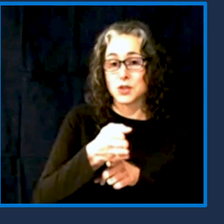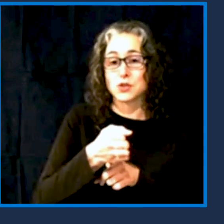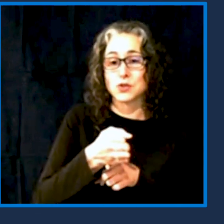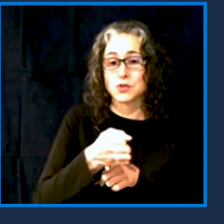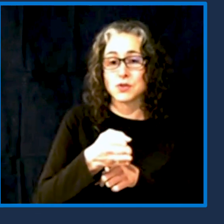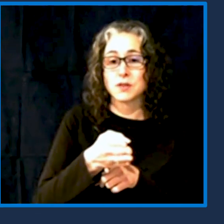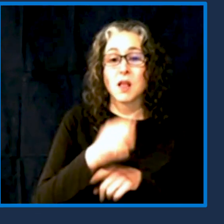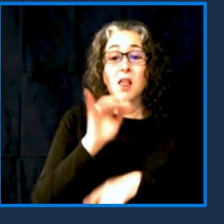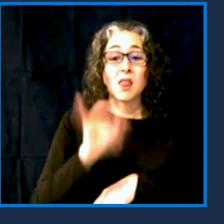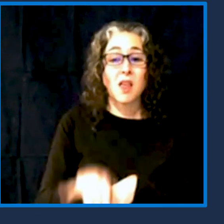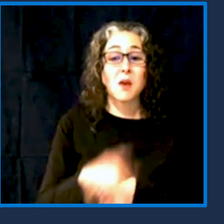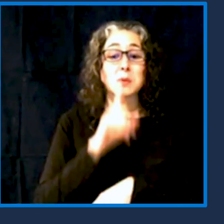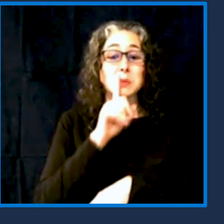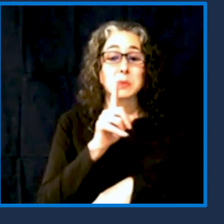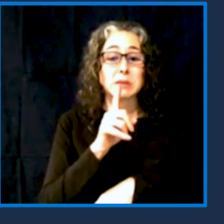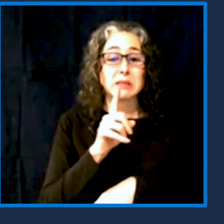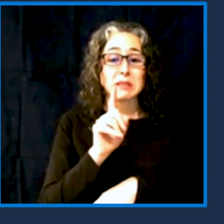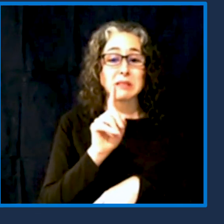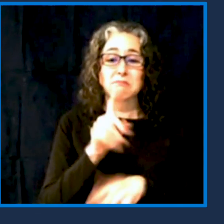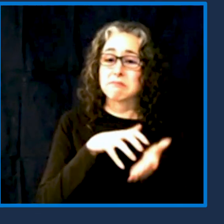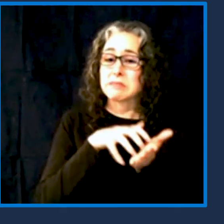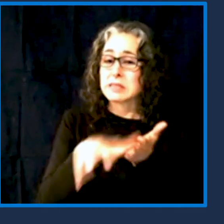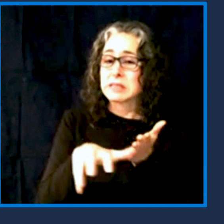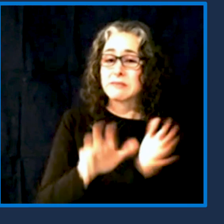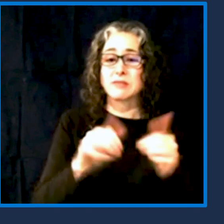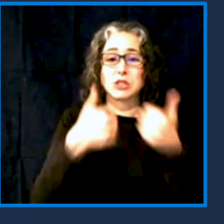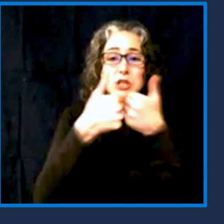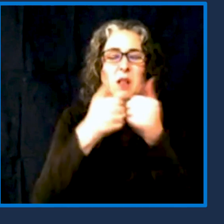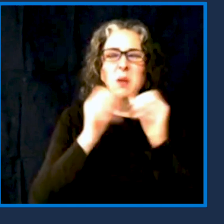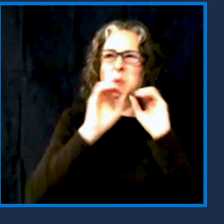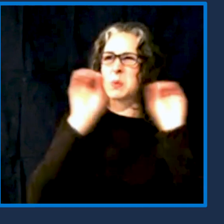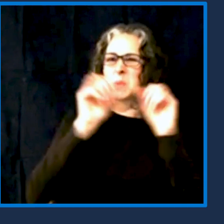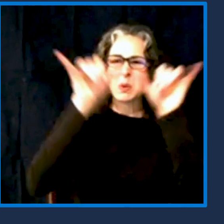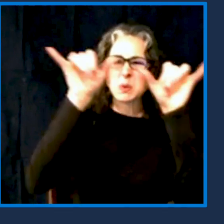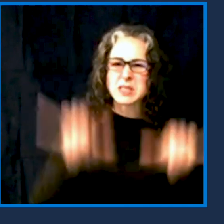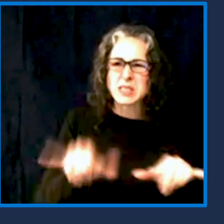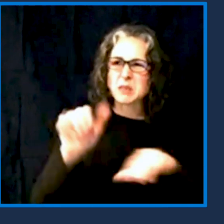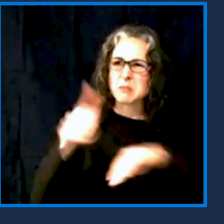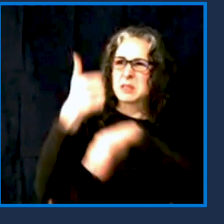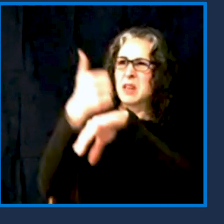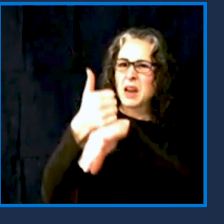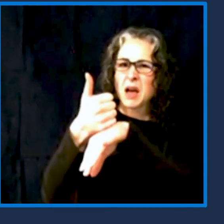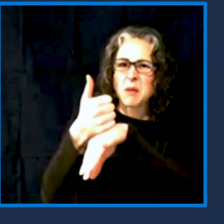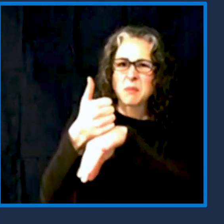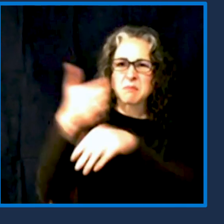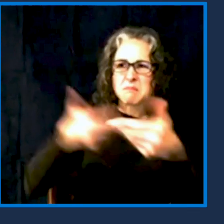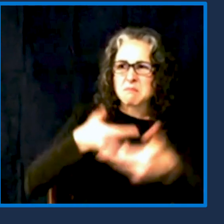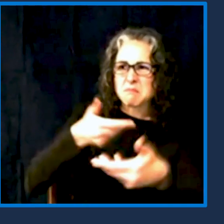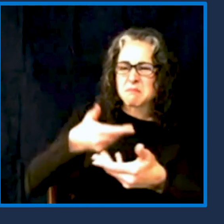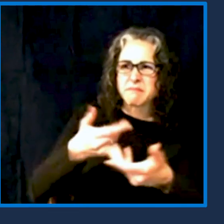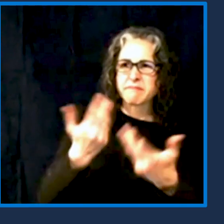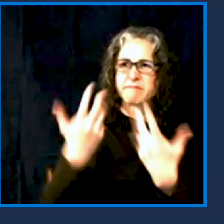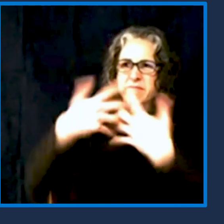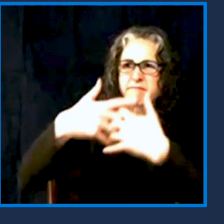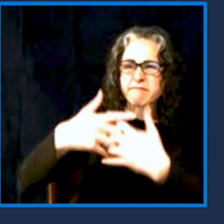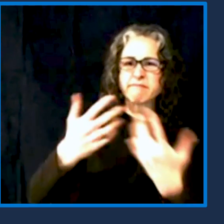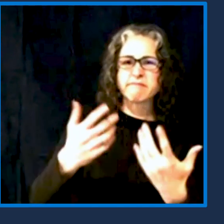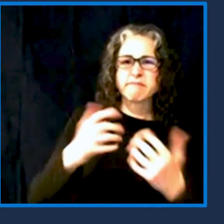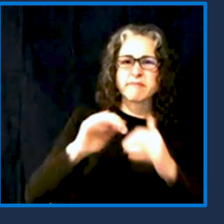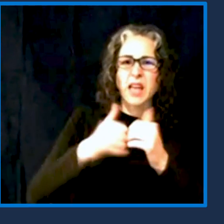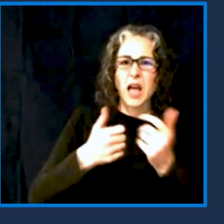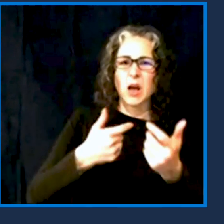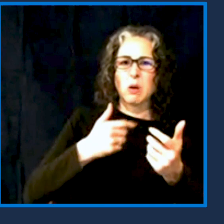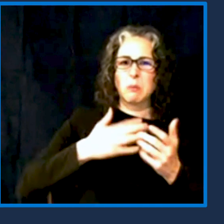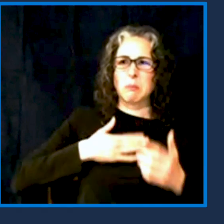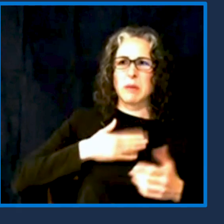was a tough challenge. There was no system in place, and this was their first time they are dealing with this